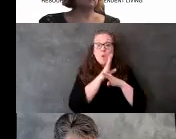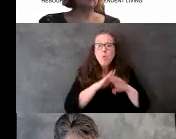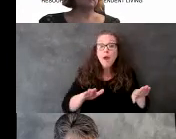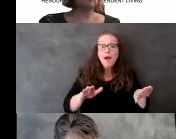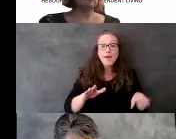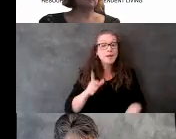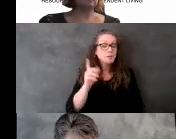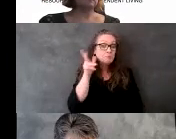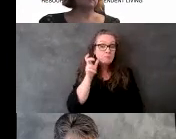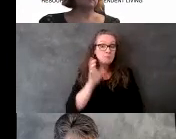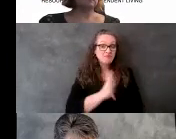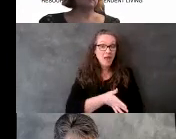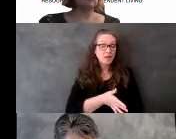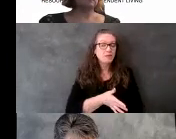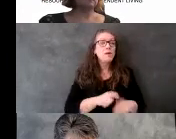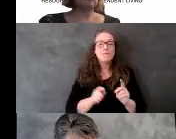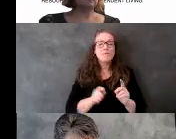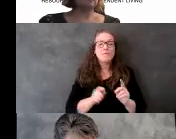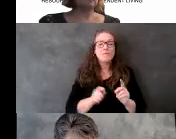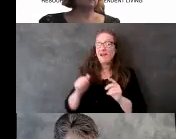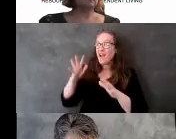ability to understand in a noisy room.